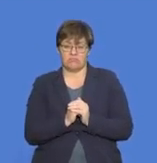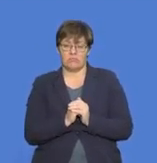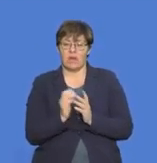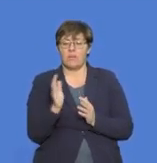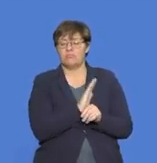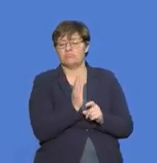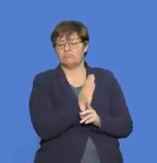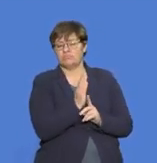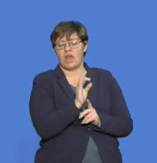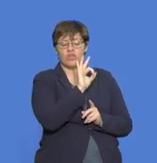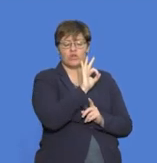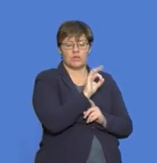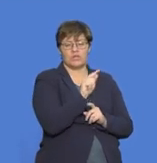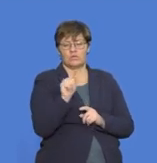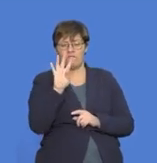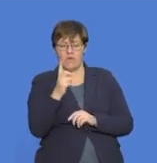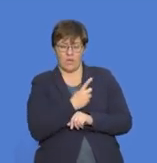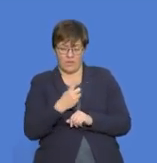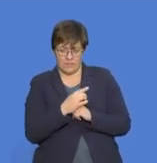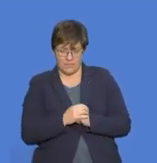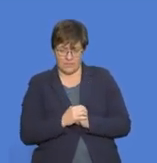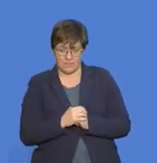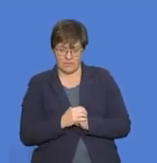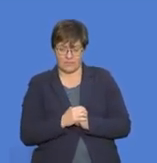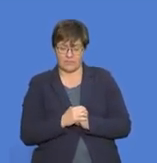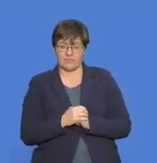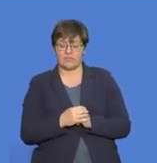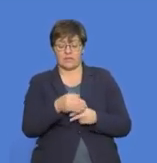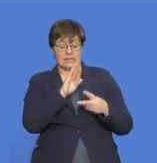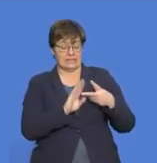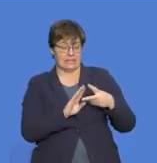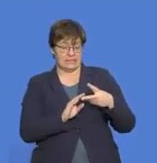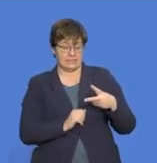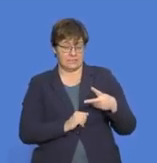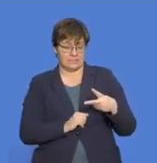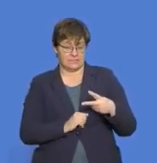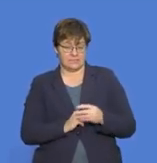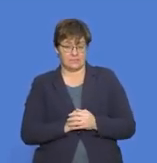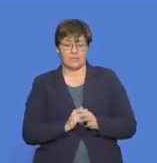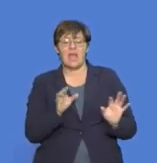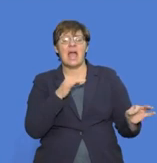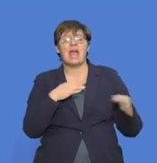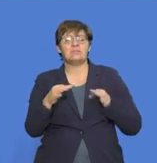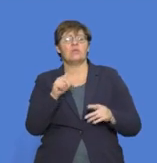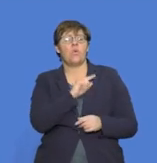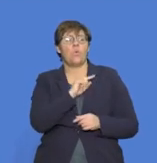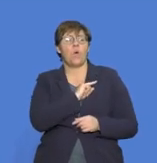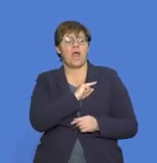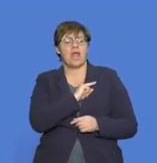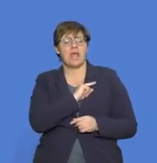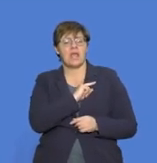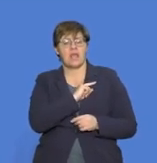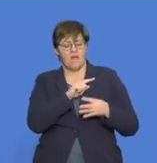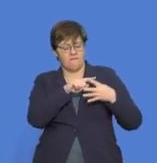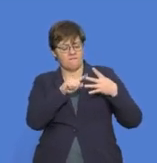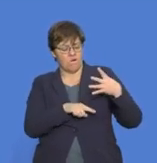hours 3 and 4. Then the next one is explain why 4 readings are